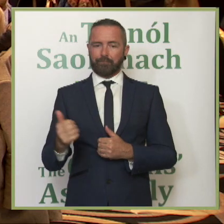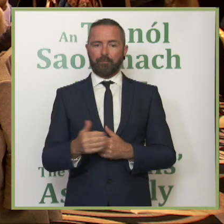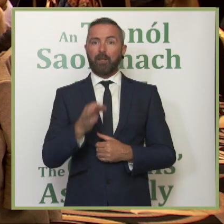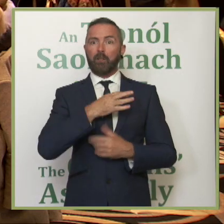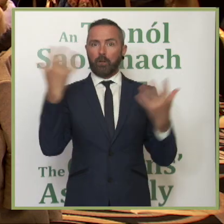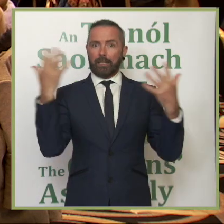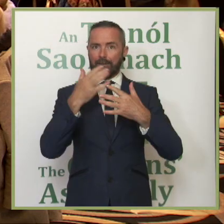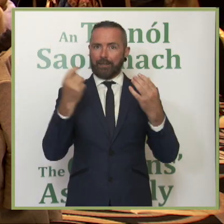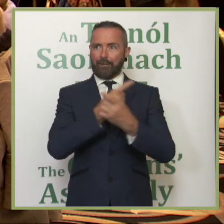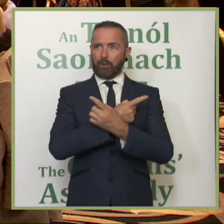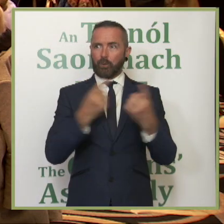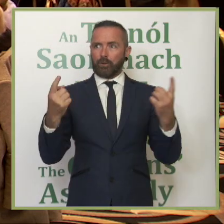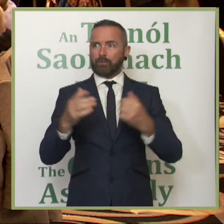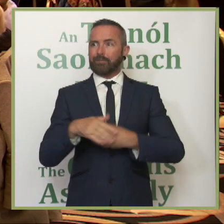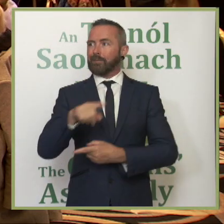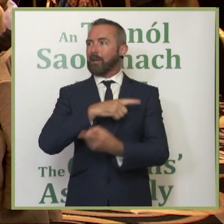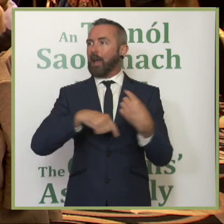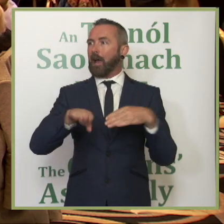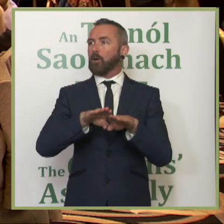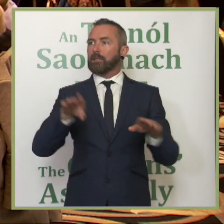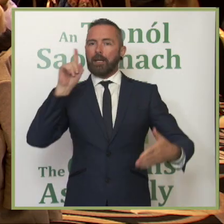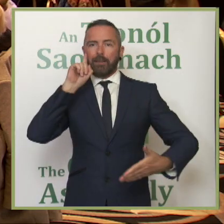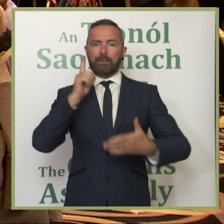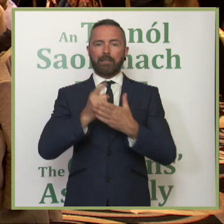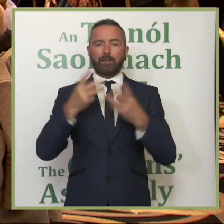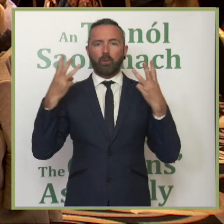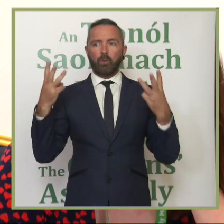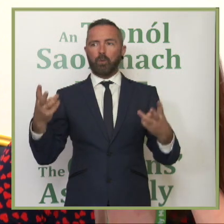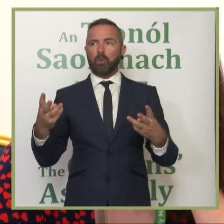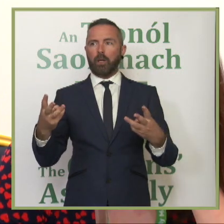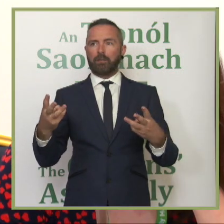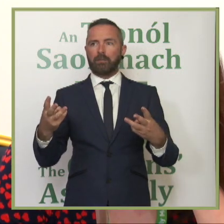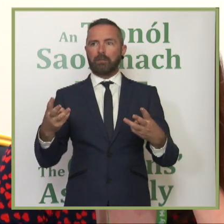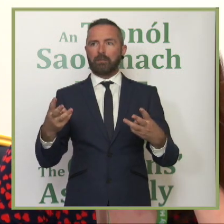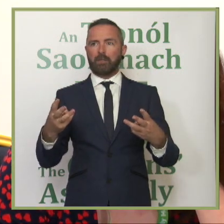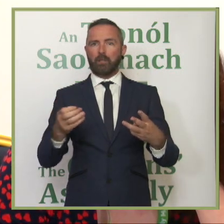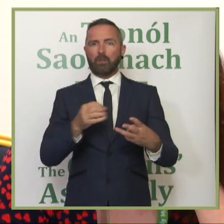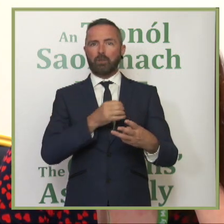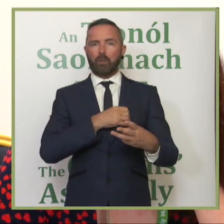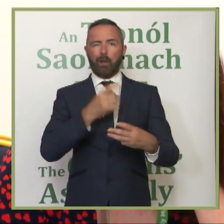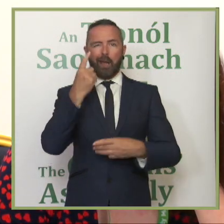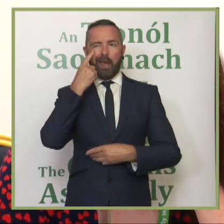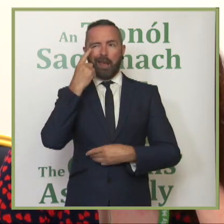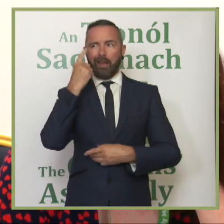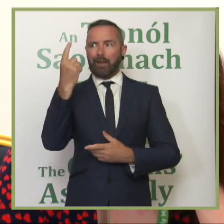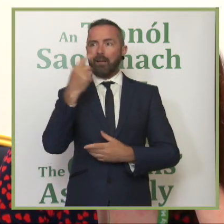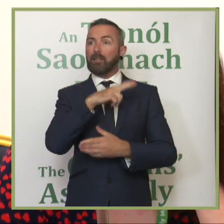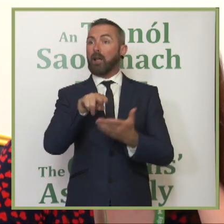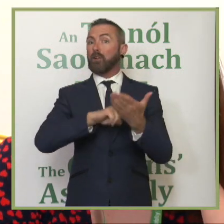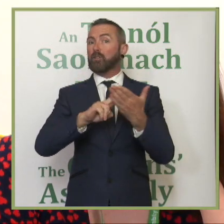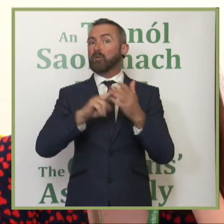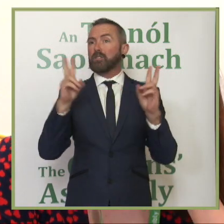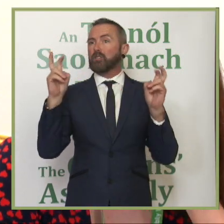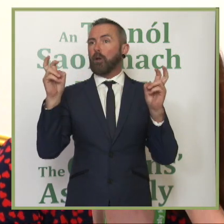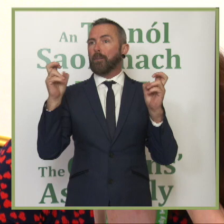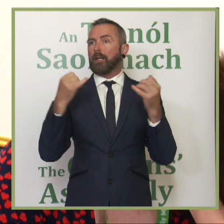evening, everybody. Our table decided that we'd like to look at the opportunity, rather than using